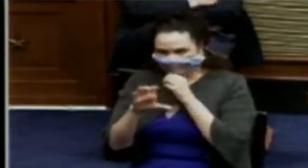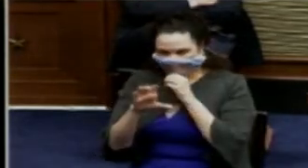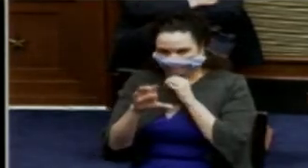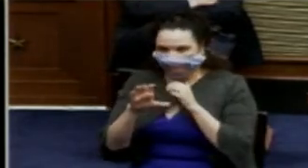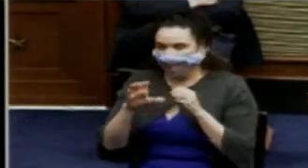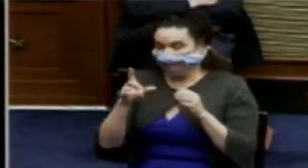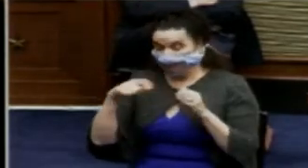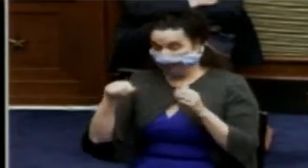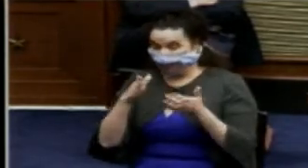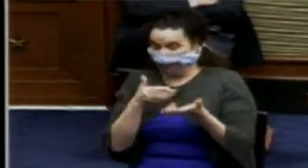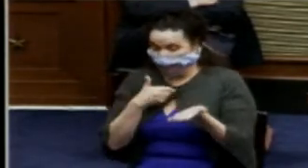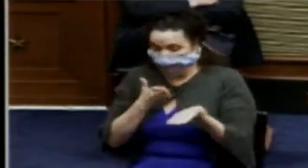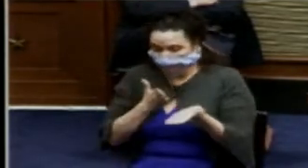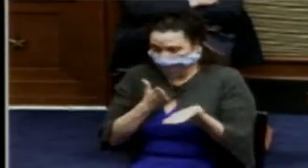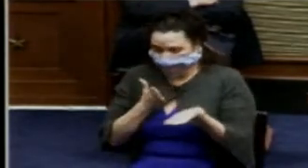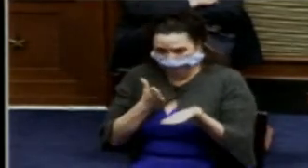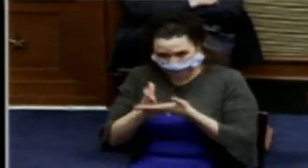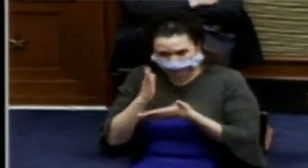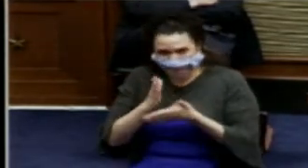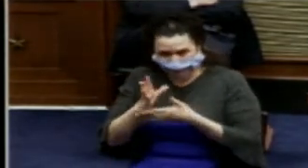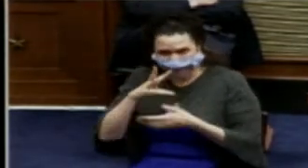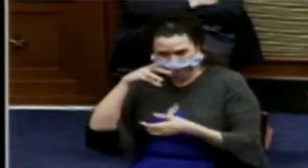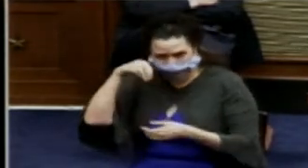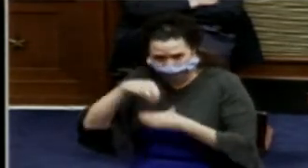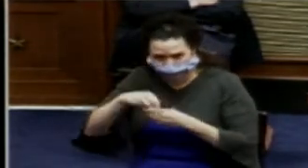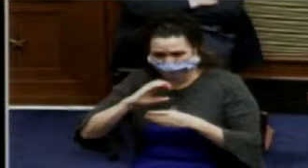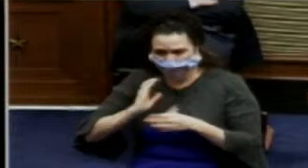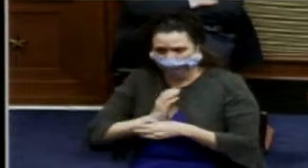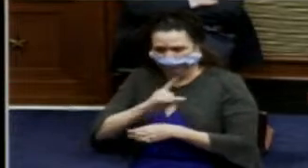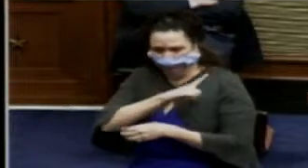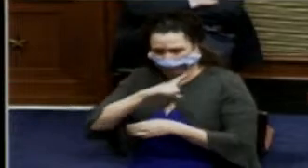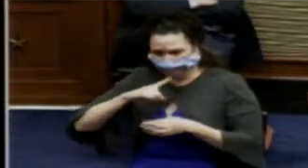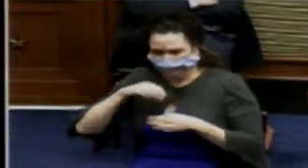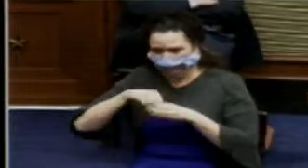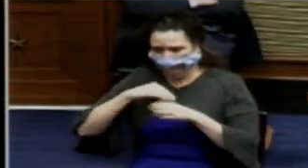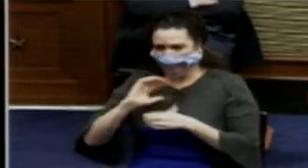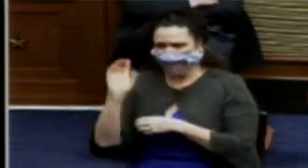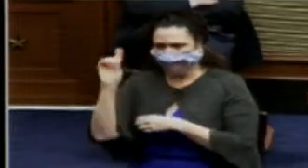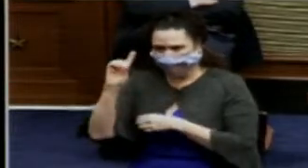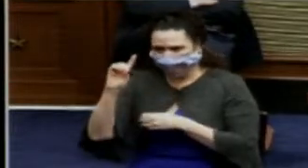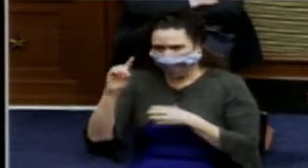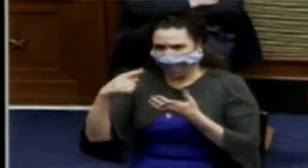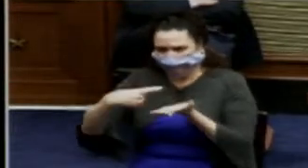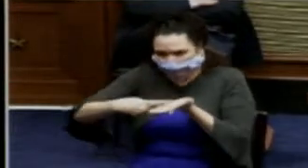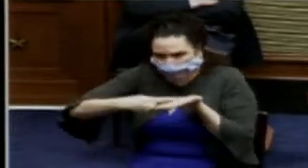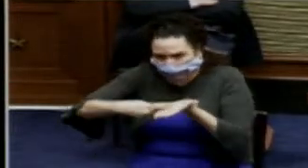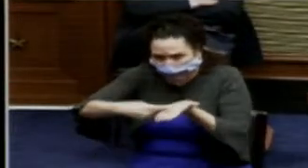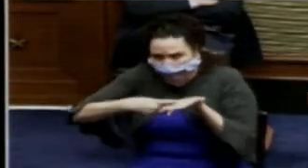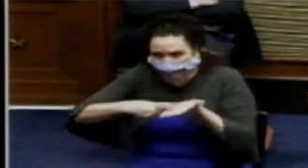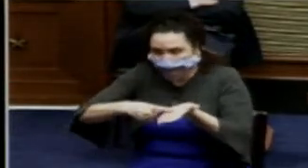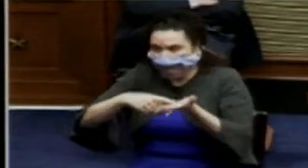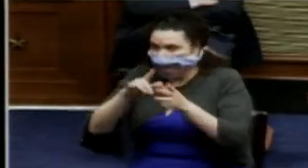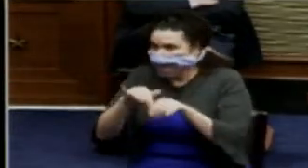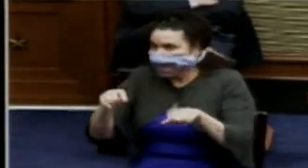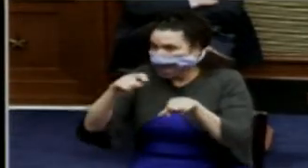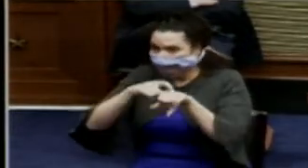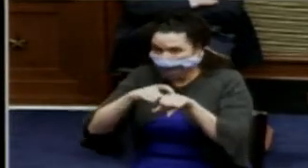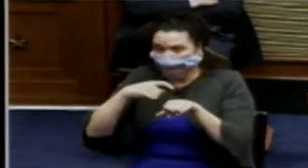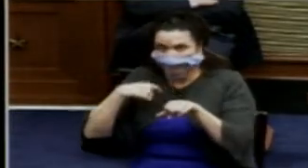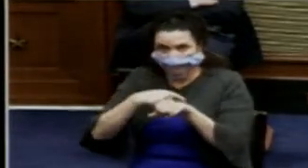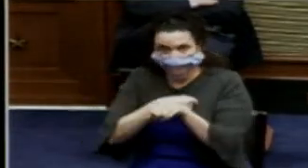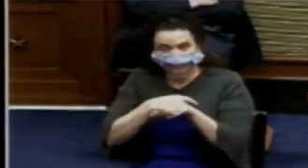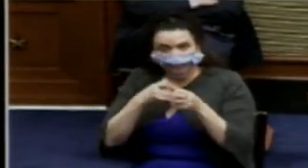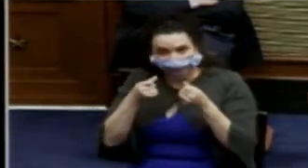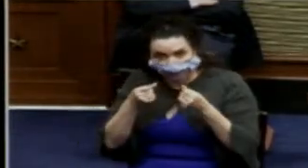in our national legislature and in our democratic debate, while seeking to bring that same level